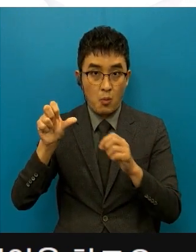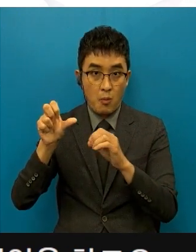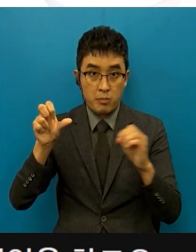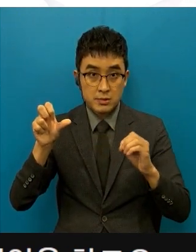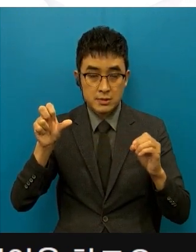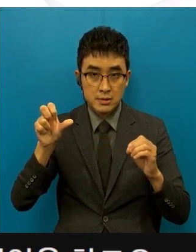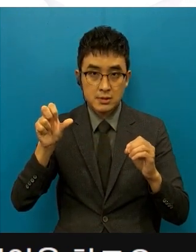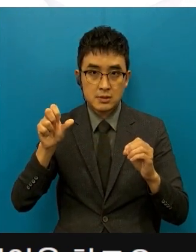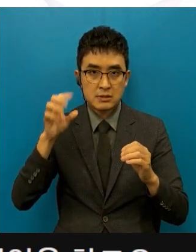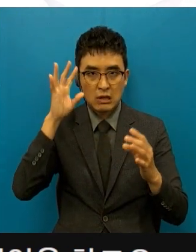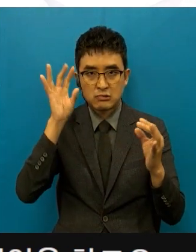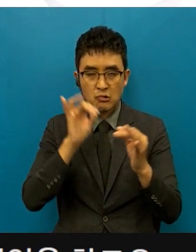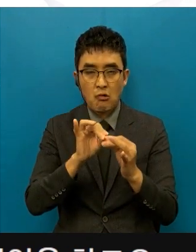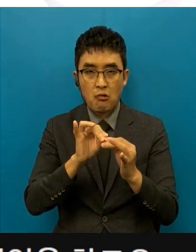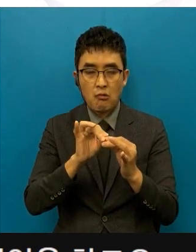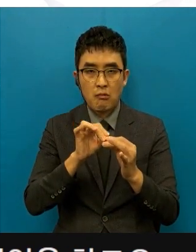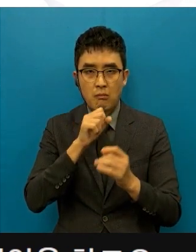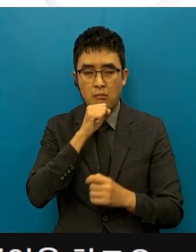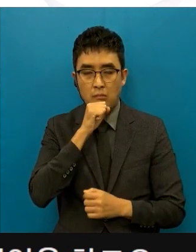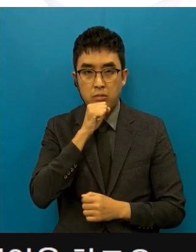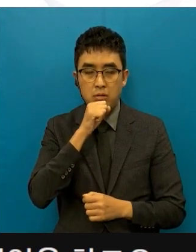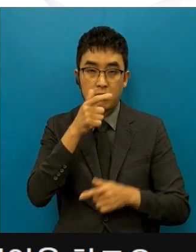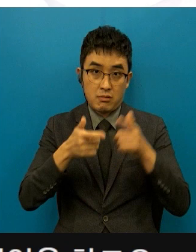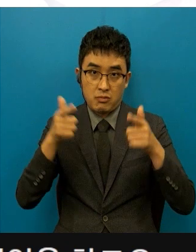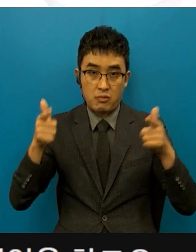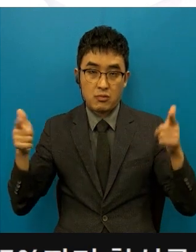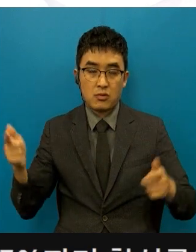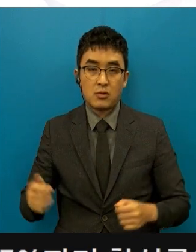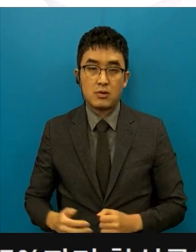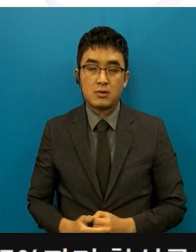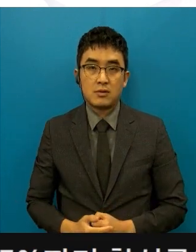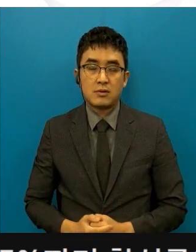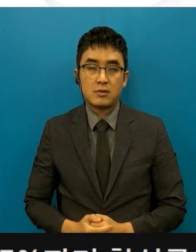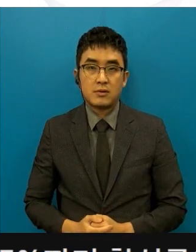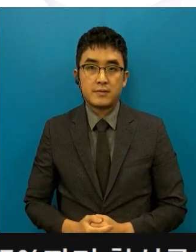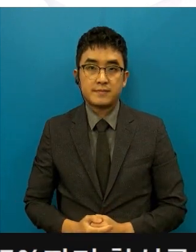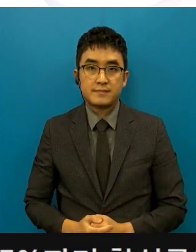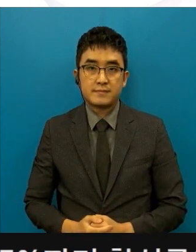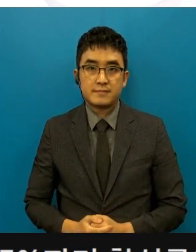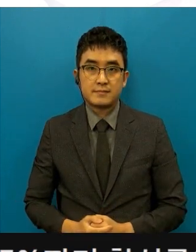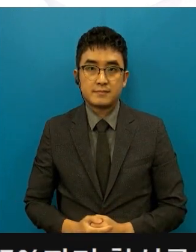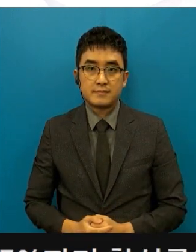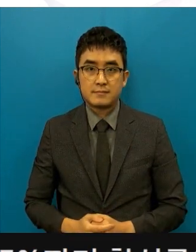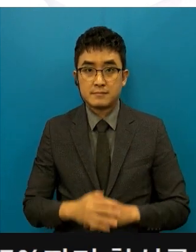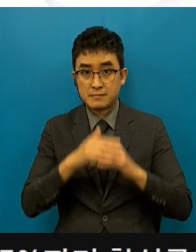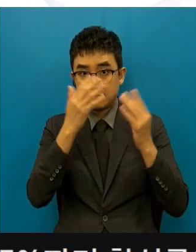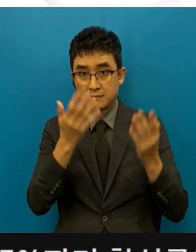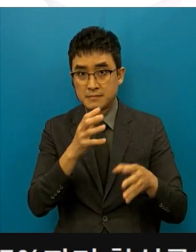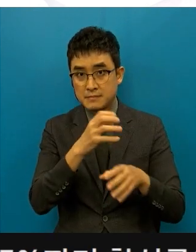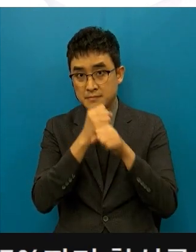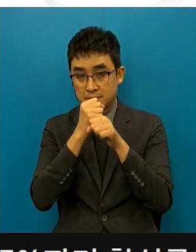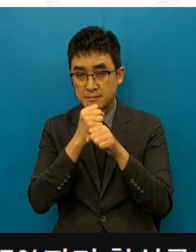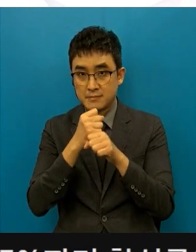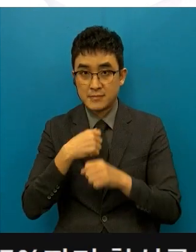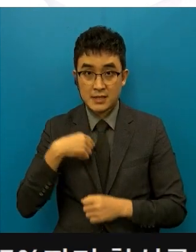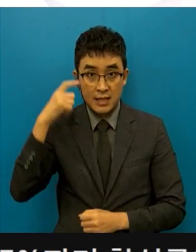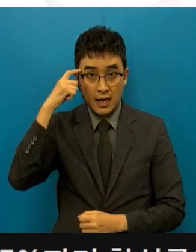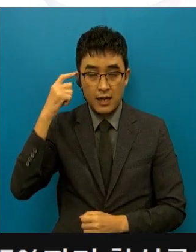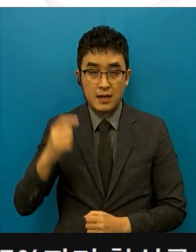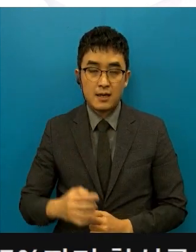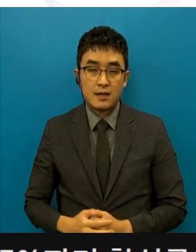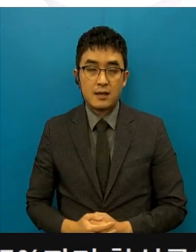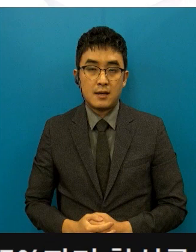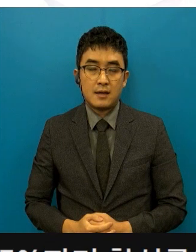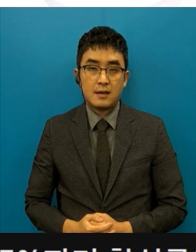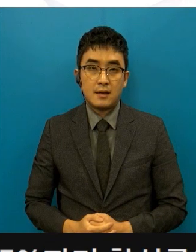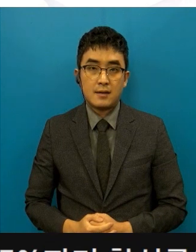in general, I don't think majority of people are willing to